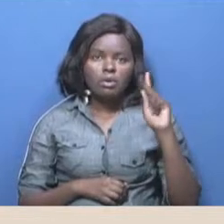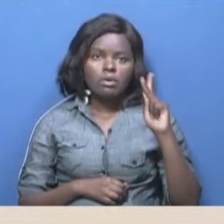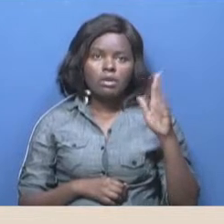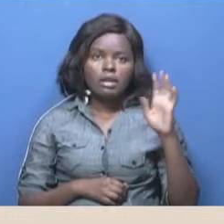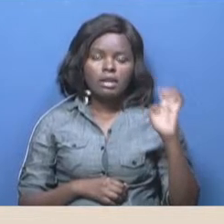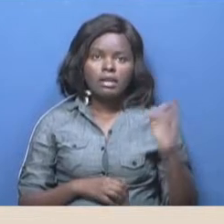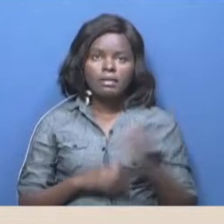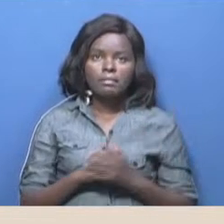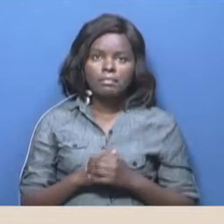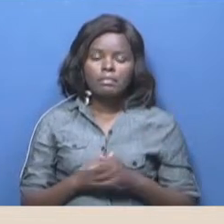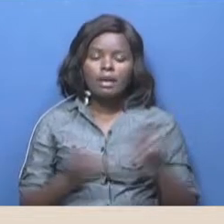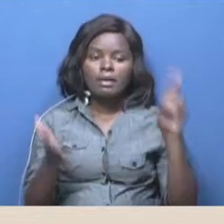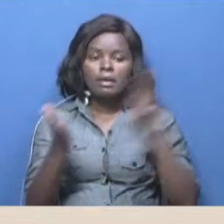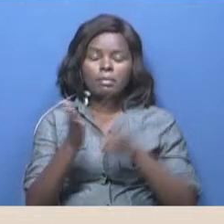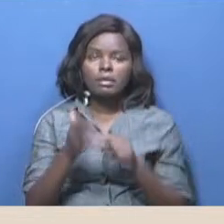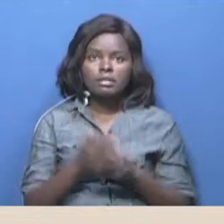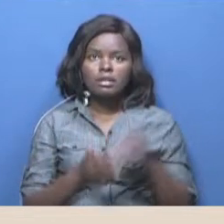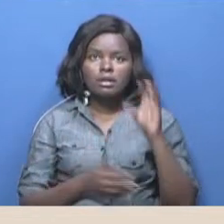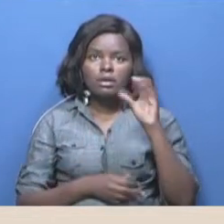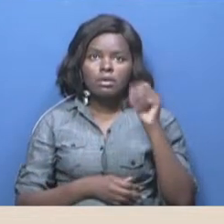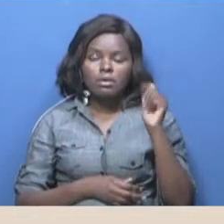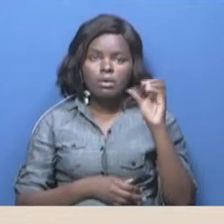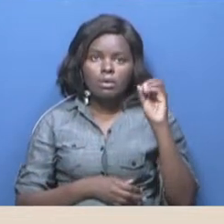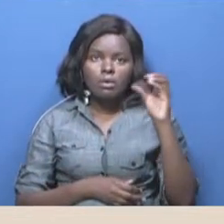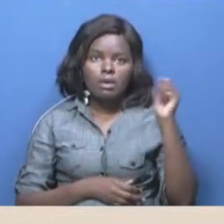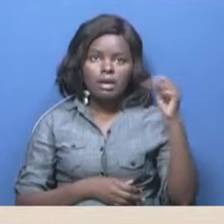oag.ecitizen.go.ke. I'll repeat,